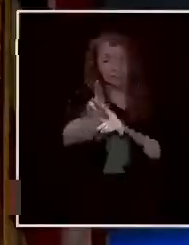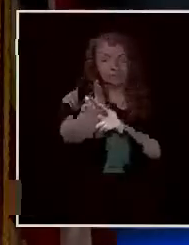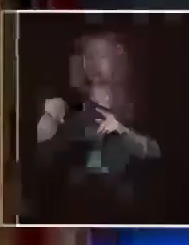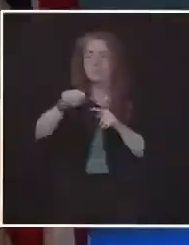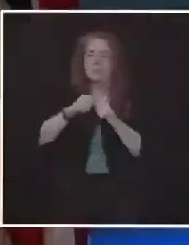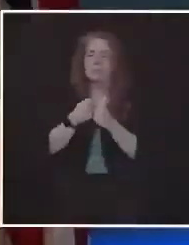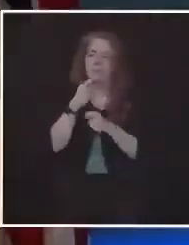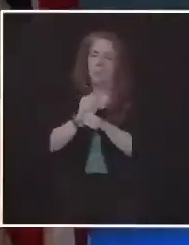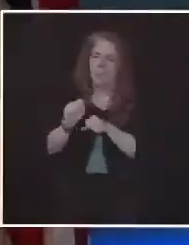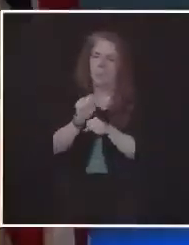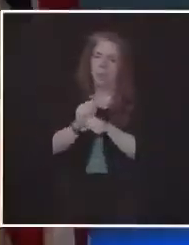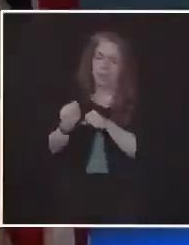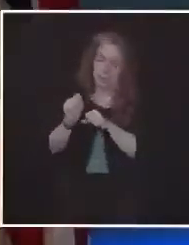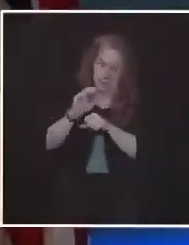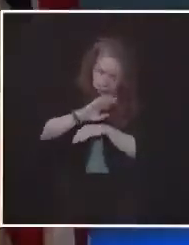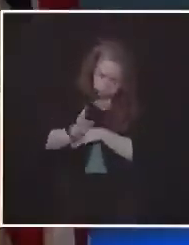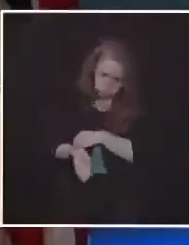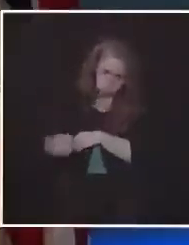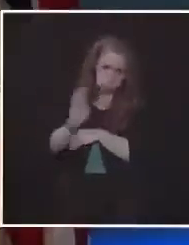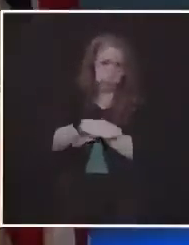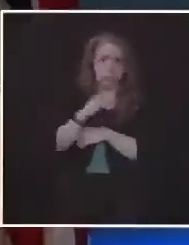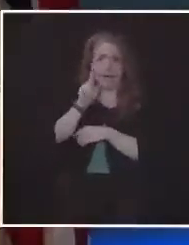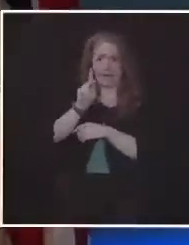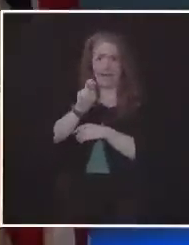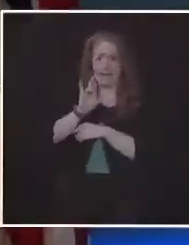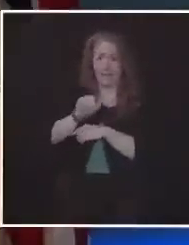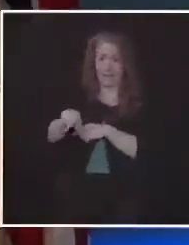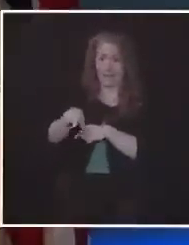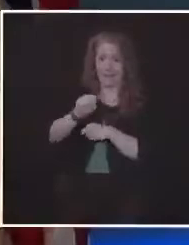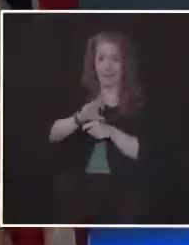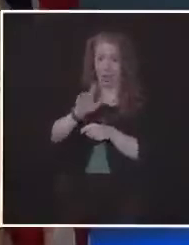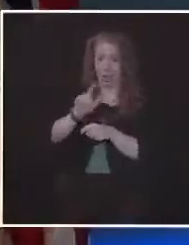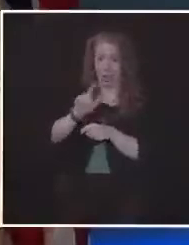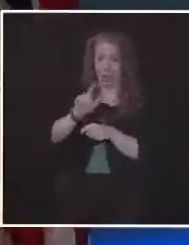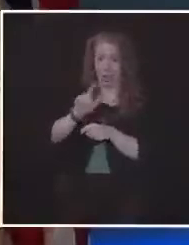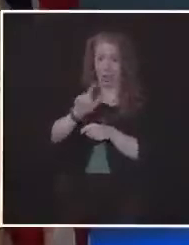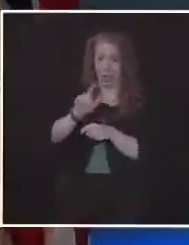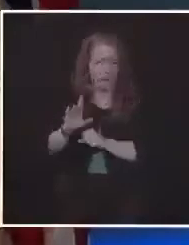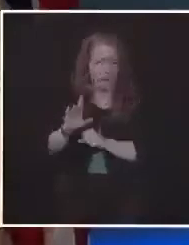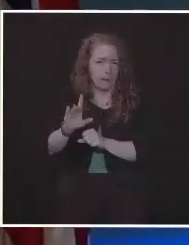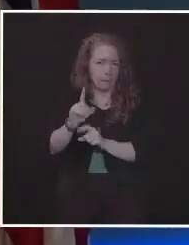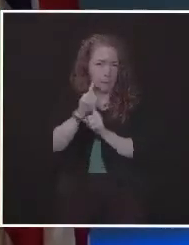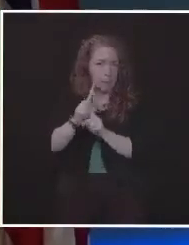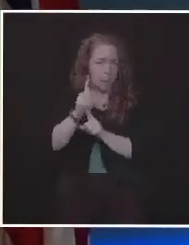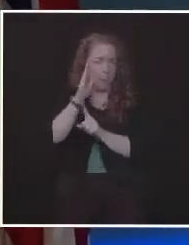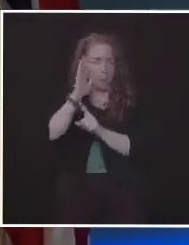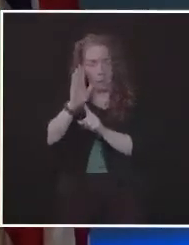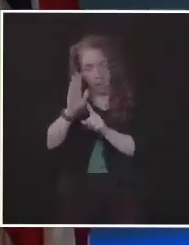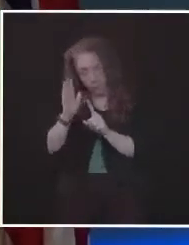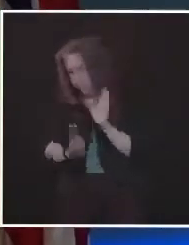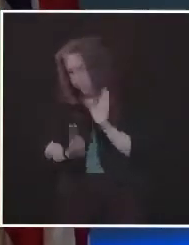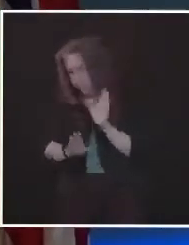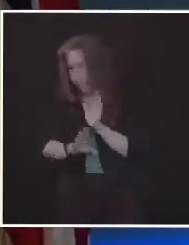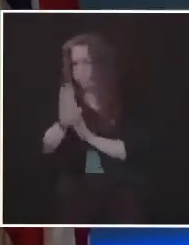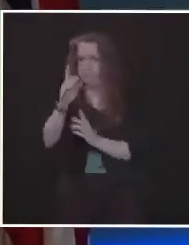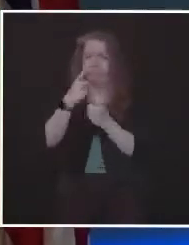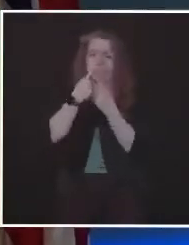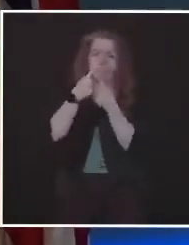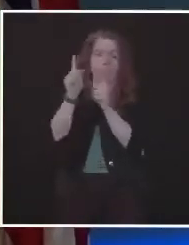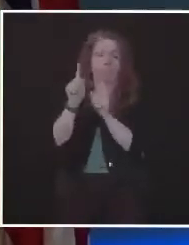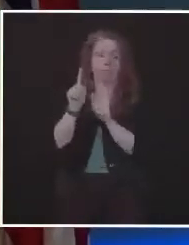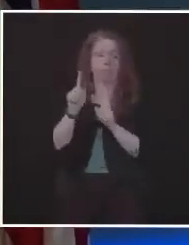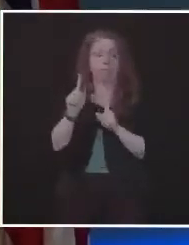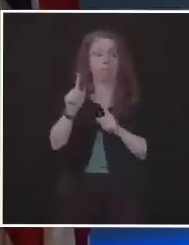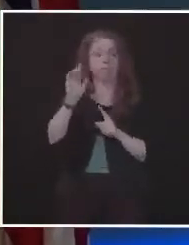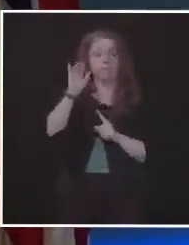to ensure that mission's success. And all this growth has led our Human Operations